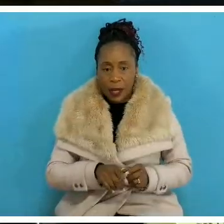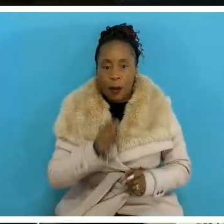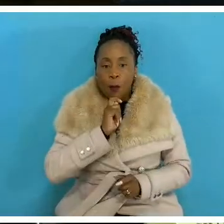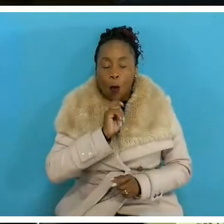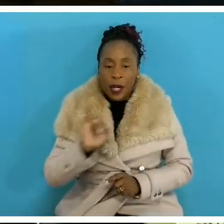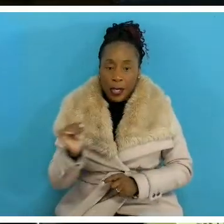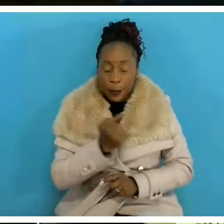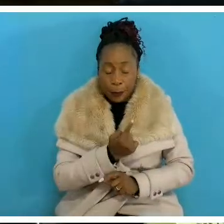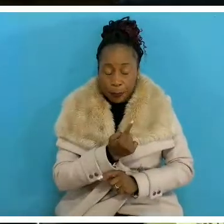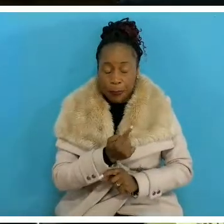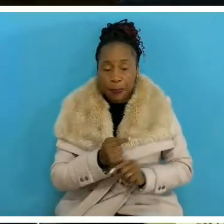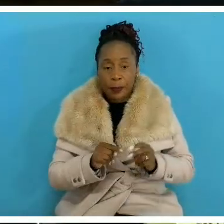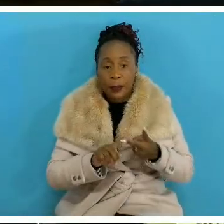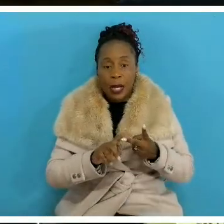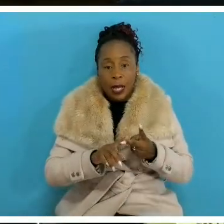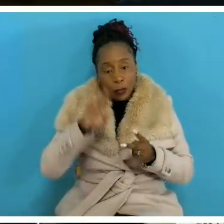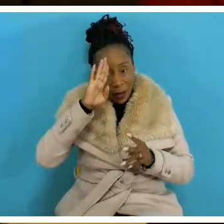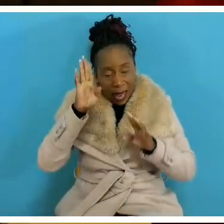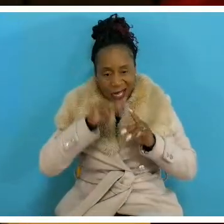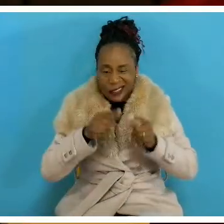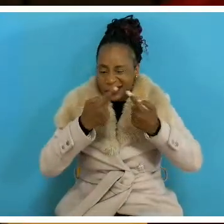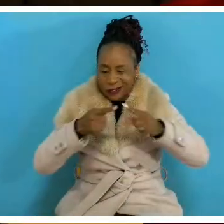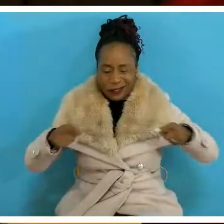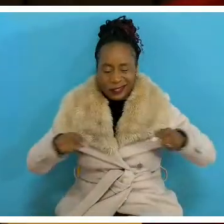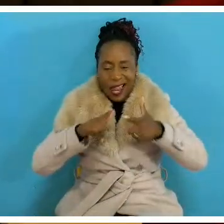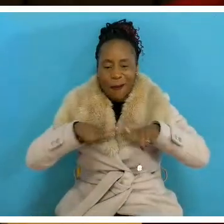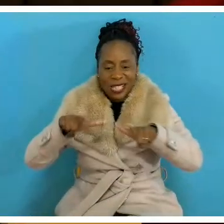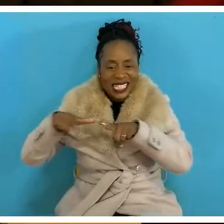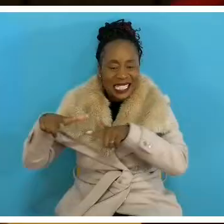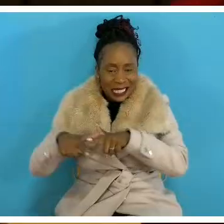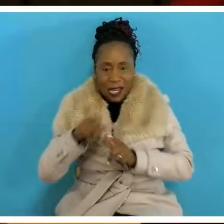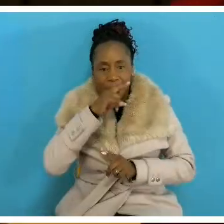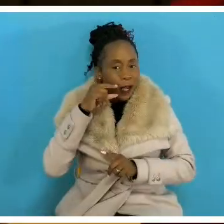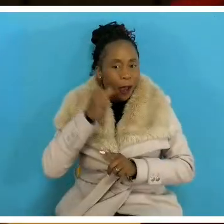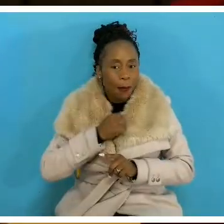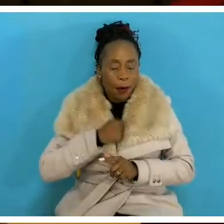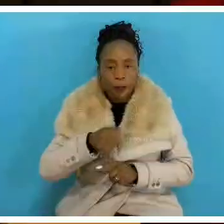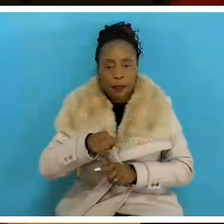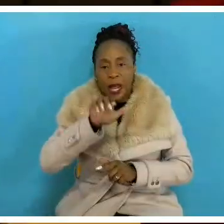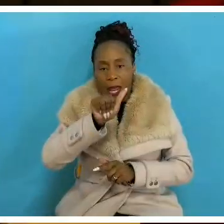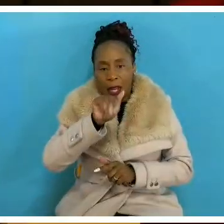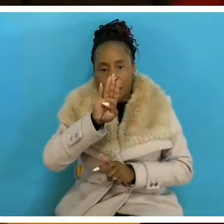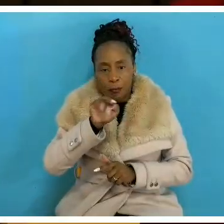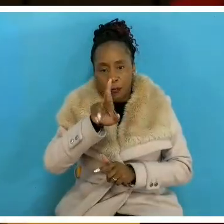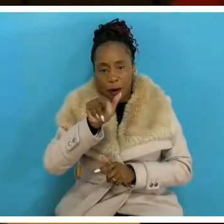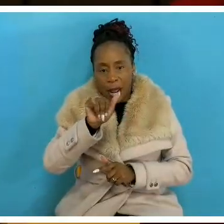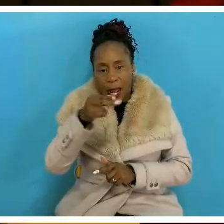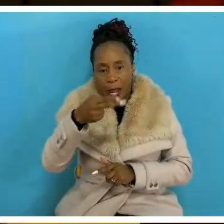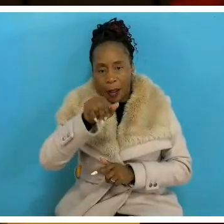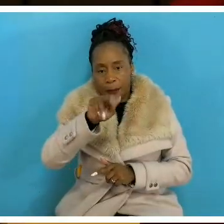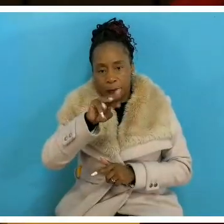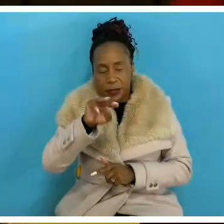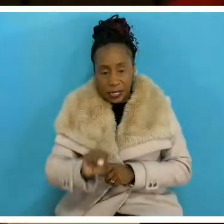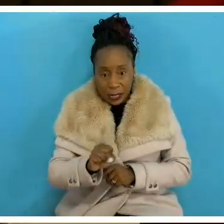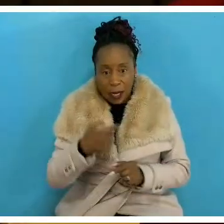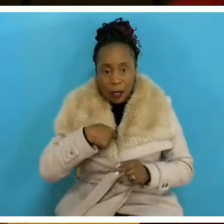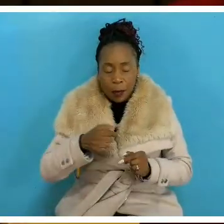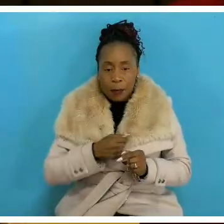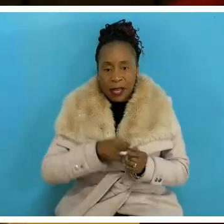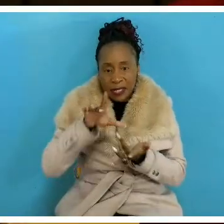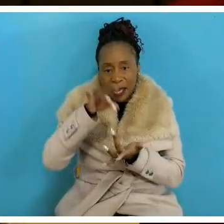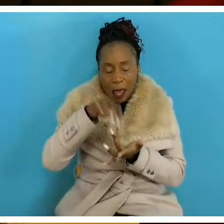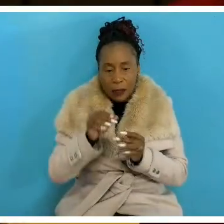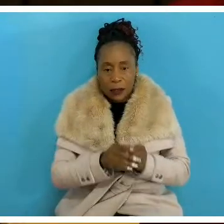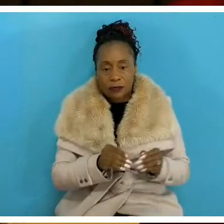Goeiemôre, good morning, Tobela, Dumela. My naam is Ramonda Abrams en ek is 'n lid van die komitee